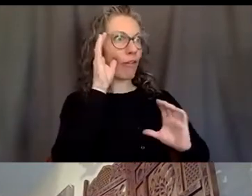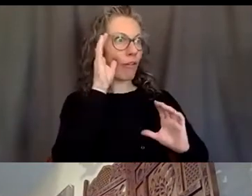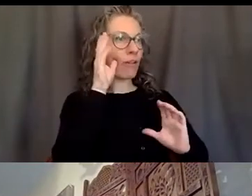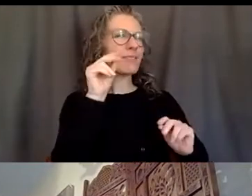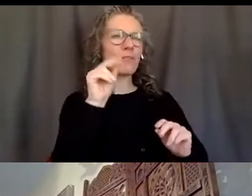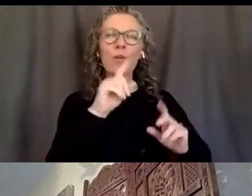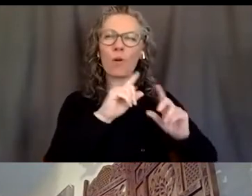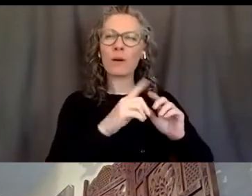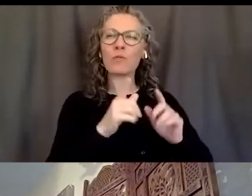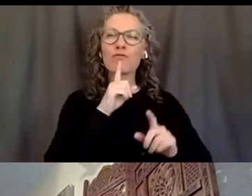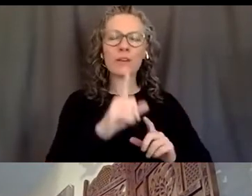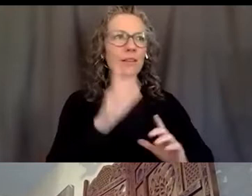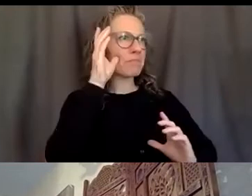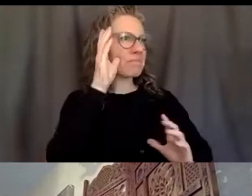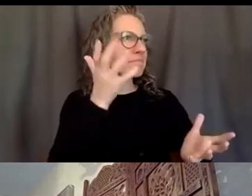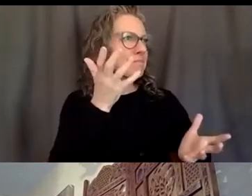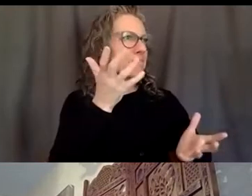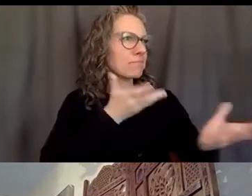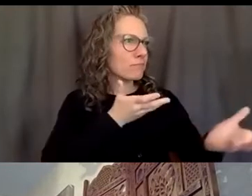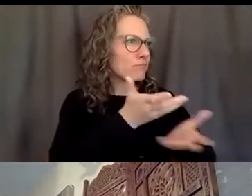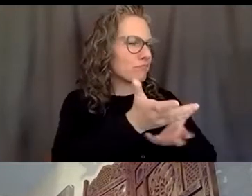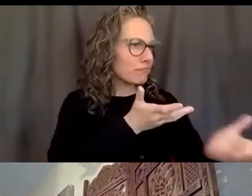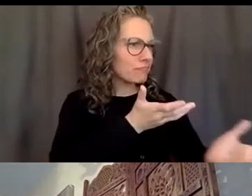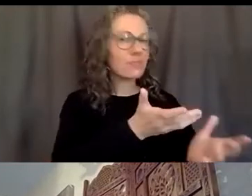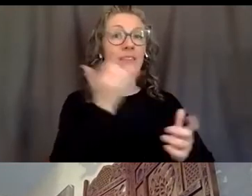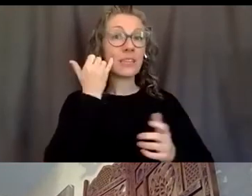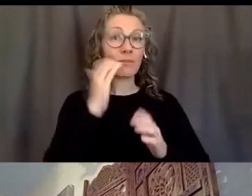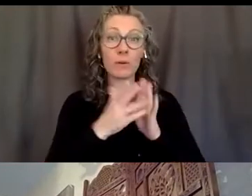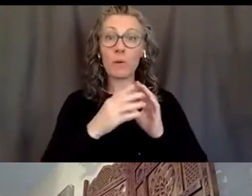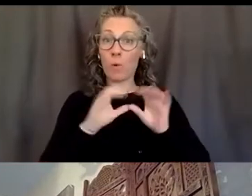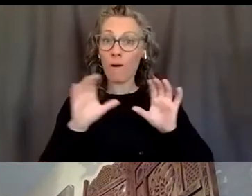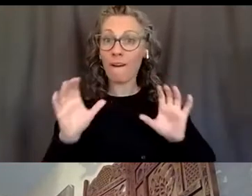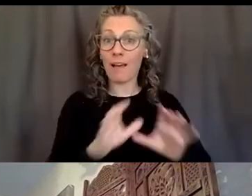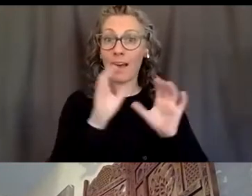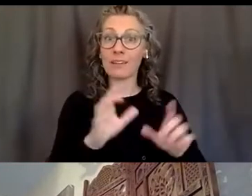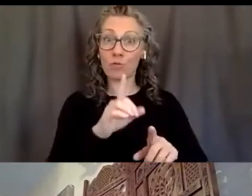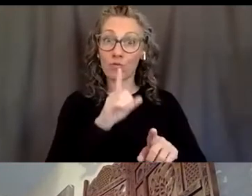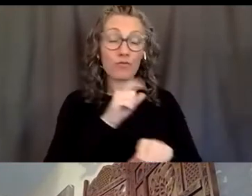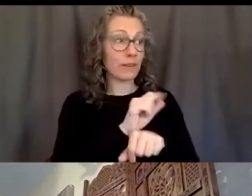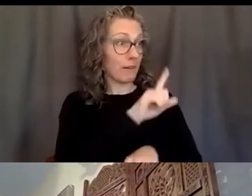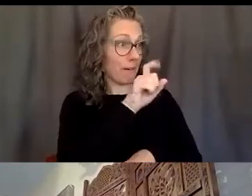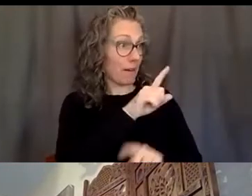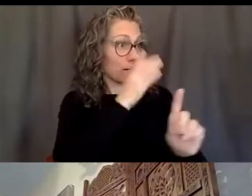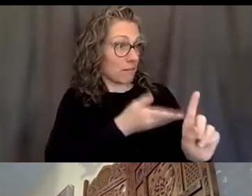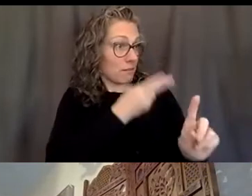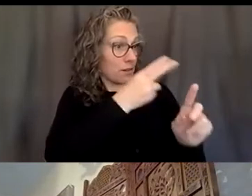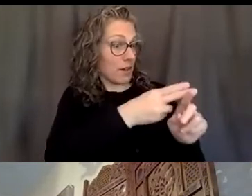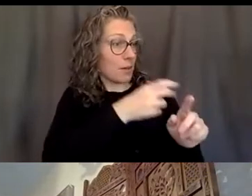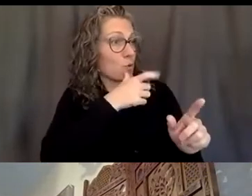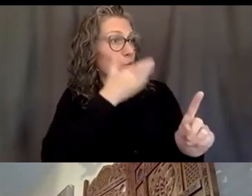place of receiving. But if you become more active and you actually ask who you are and what are your intentions, you